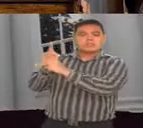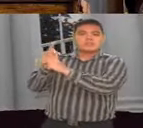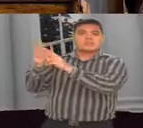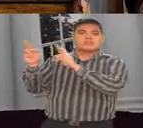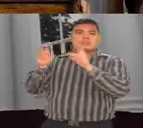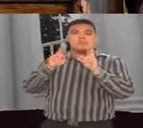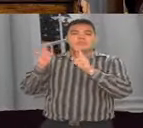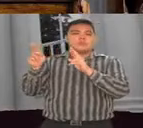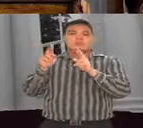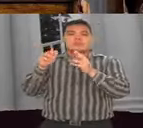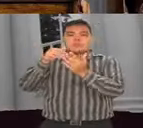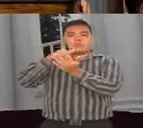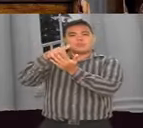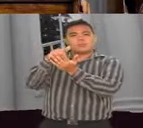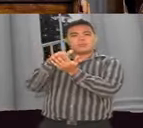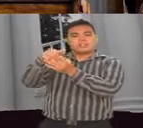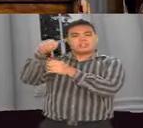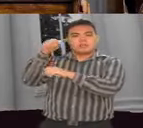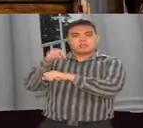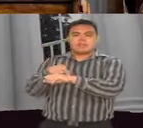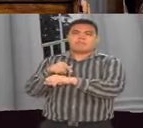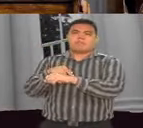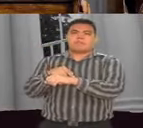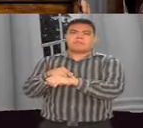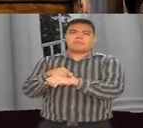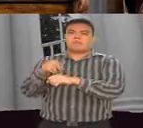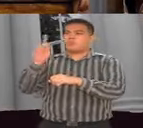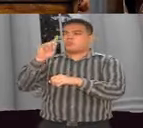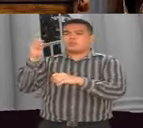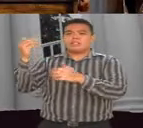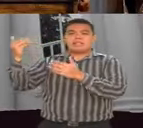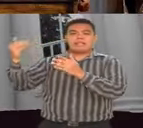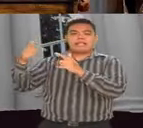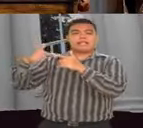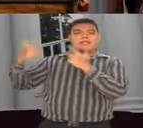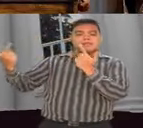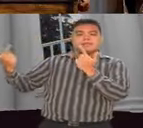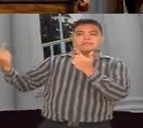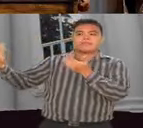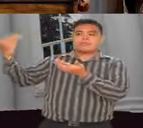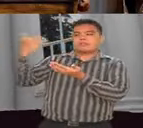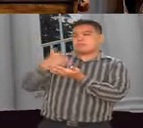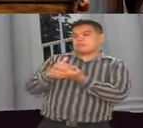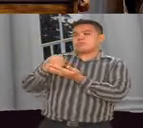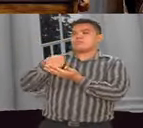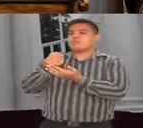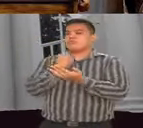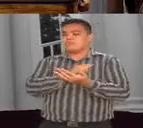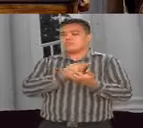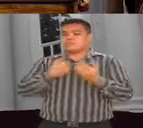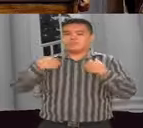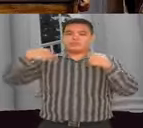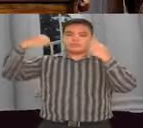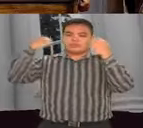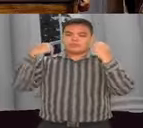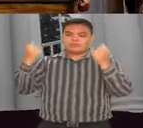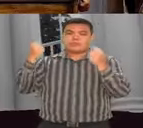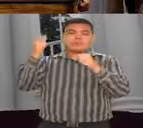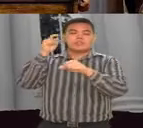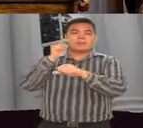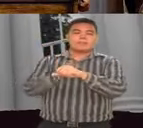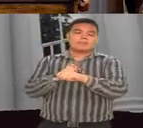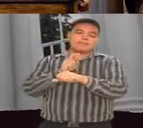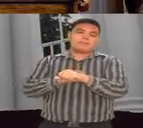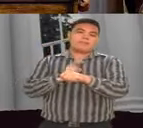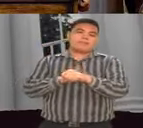must be ready in our weakest possible moment with what the enemy brings us in their strongest